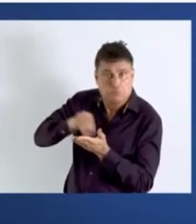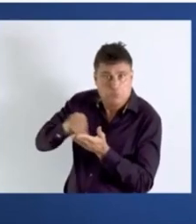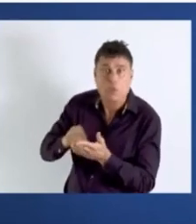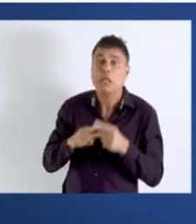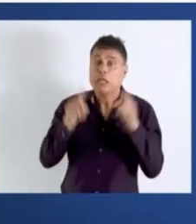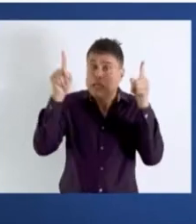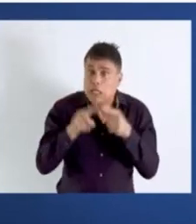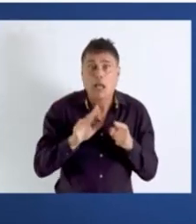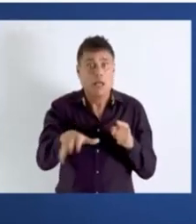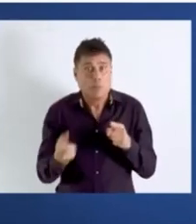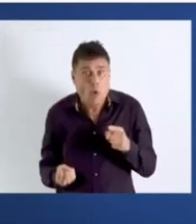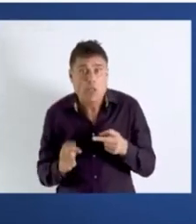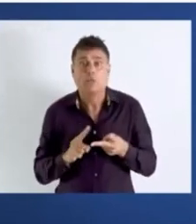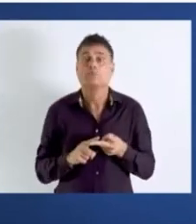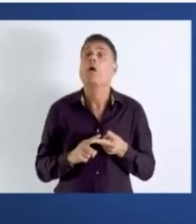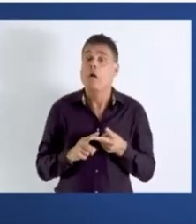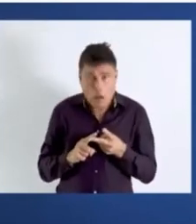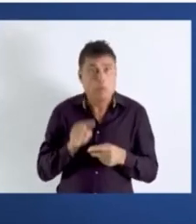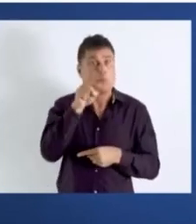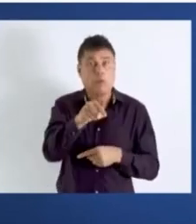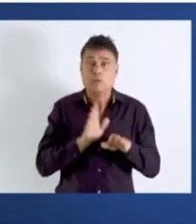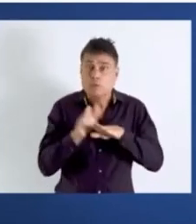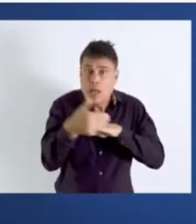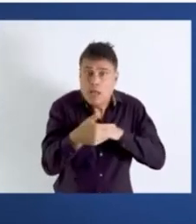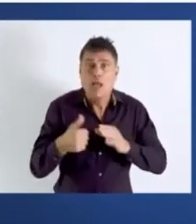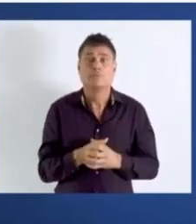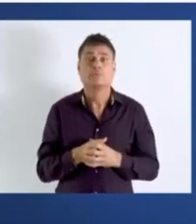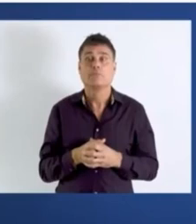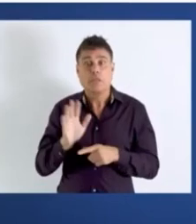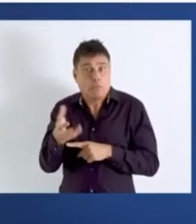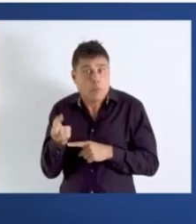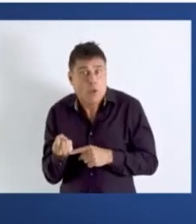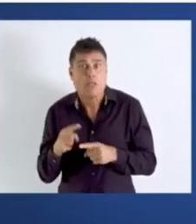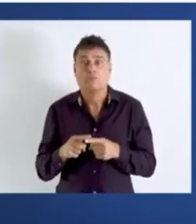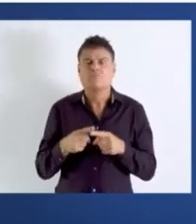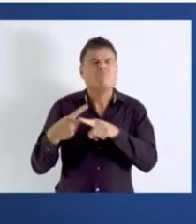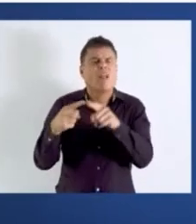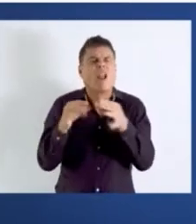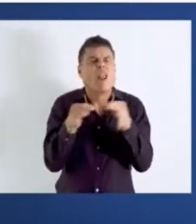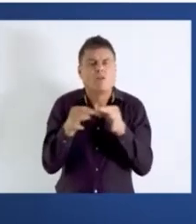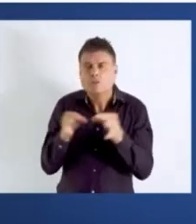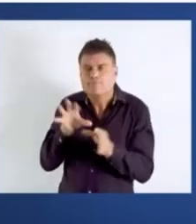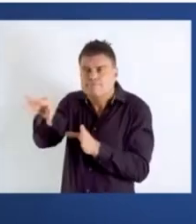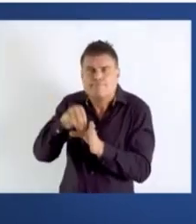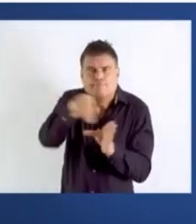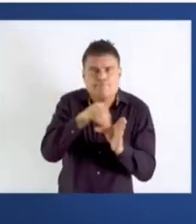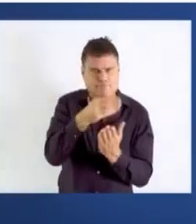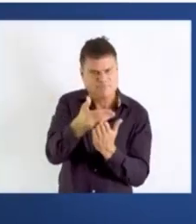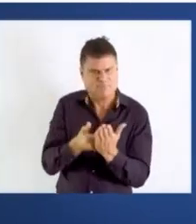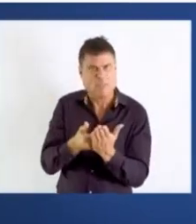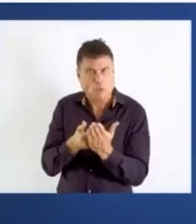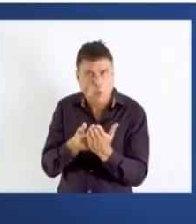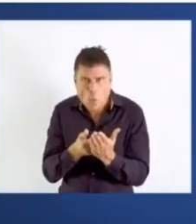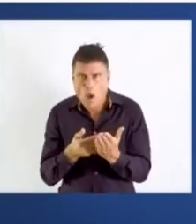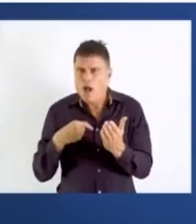United States, in India, in Cameroon. We tested the module in Jamaica, in Cambodia,